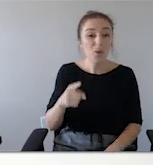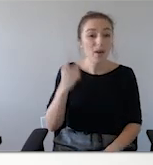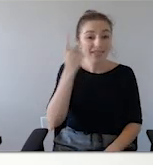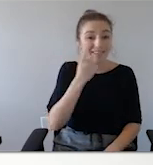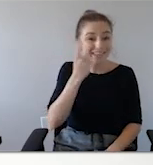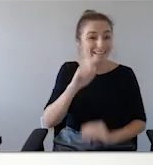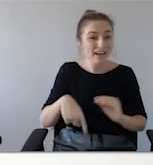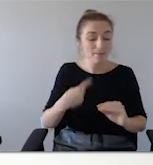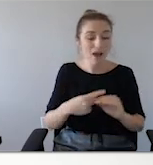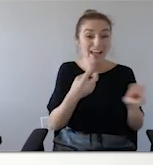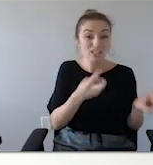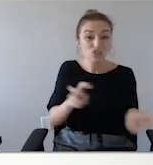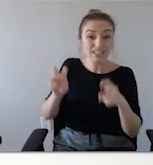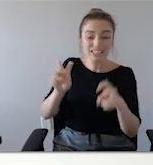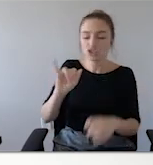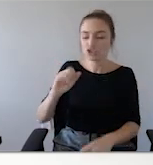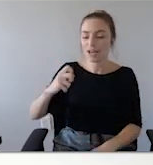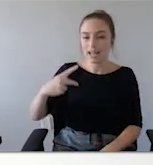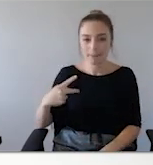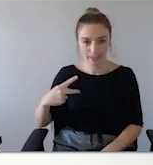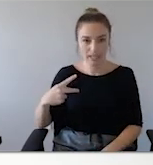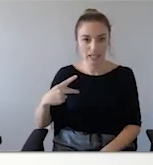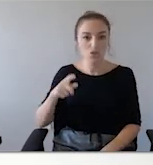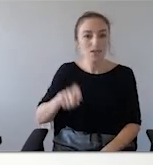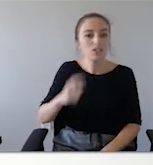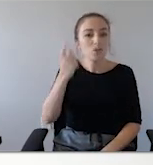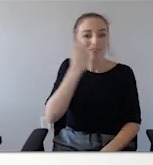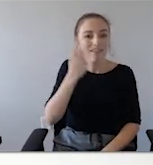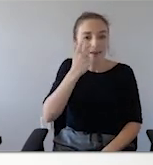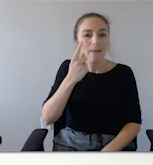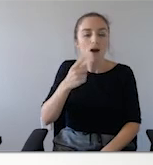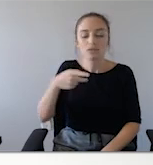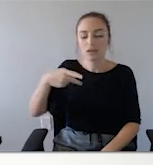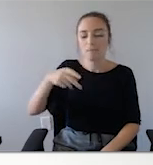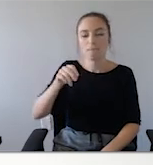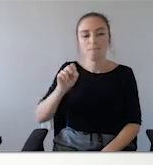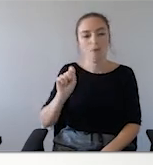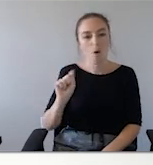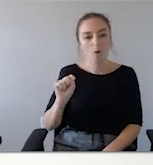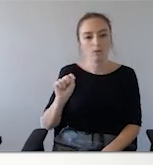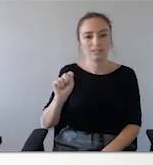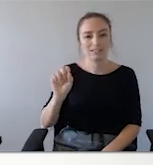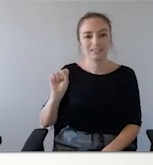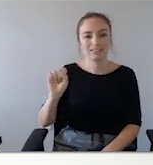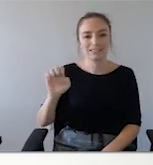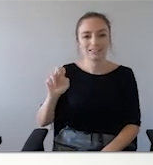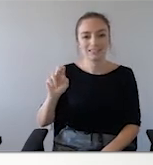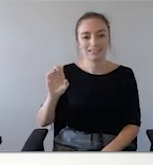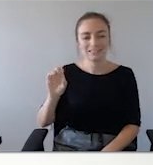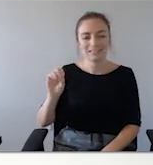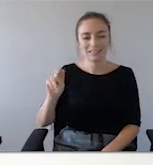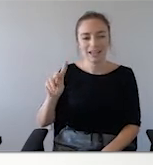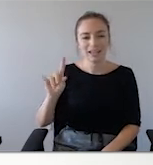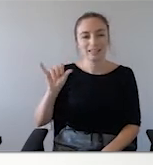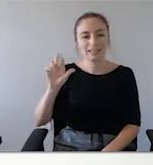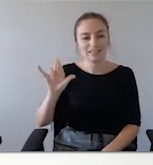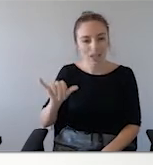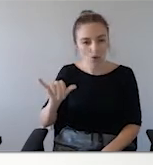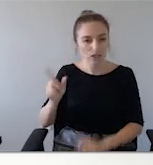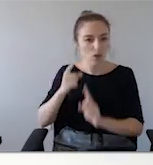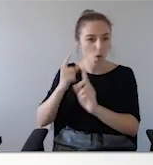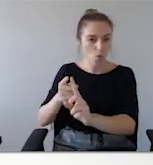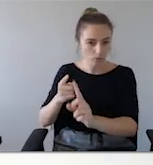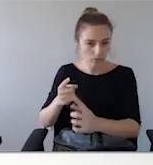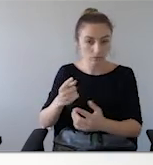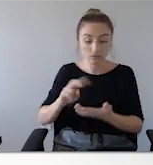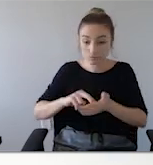post-secondary meaning moving on from life. So it is really, the team has to kind of be making like a best guess with the